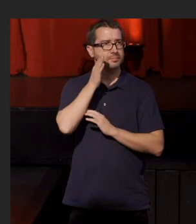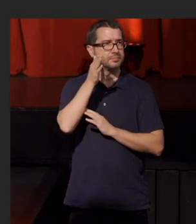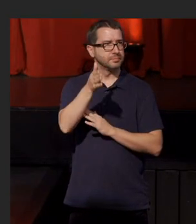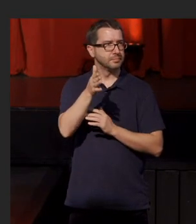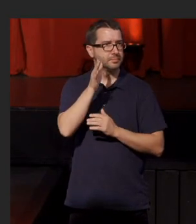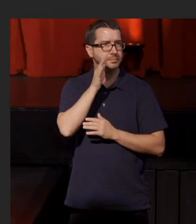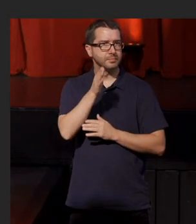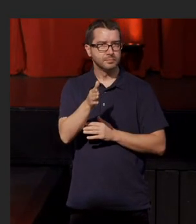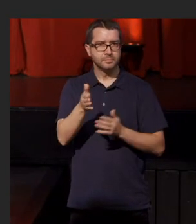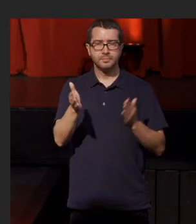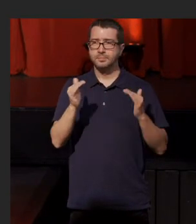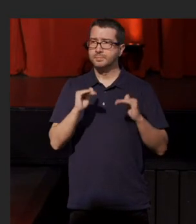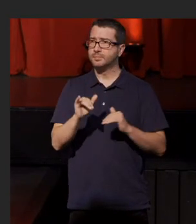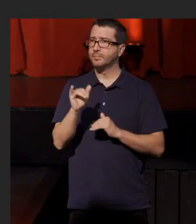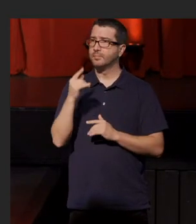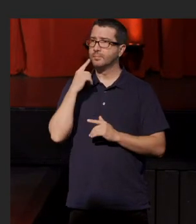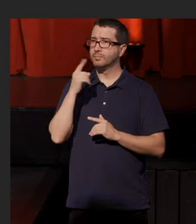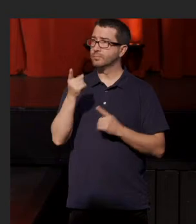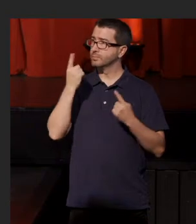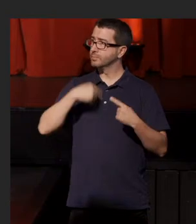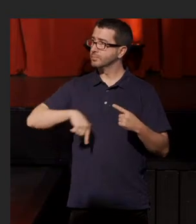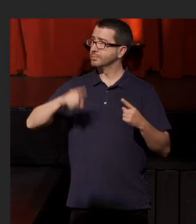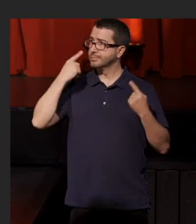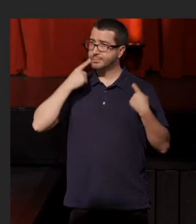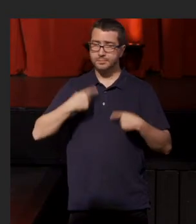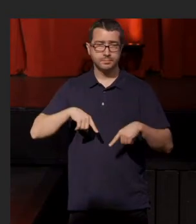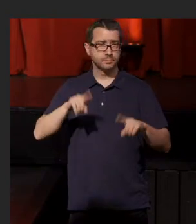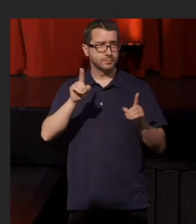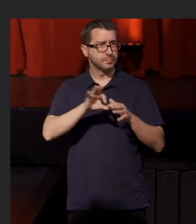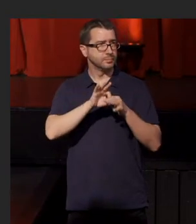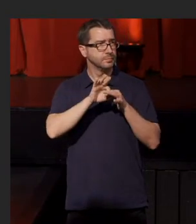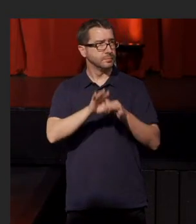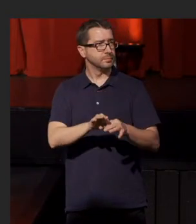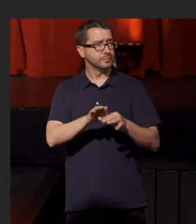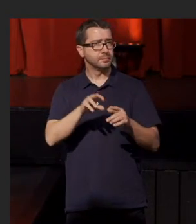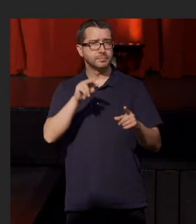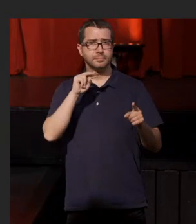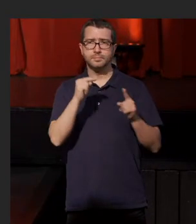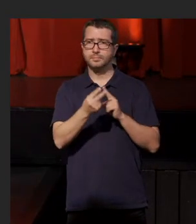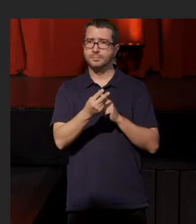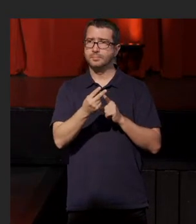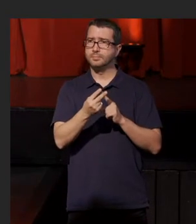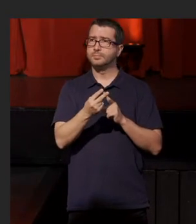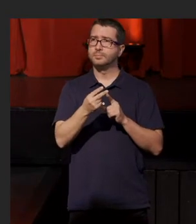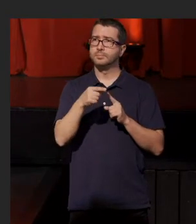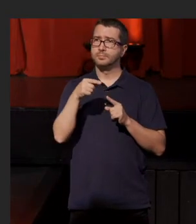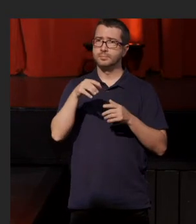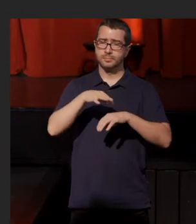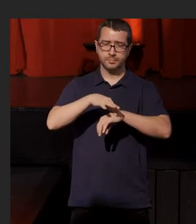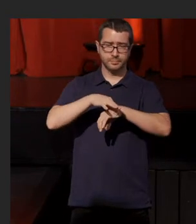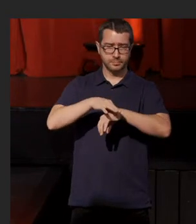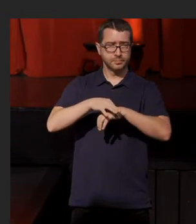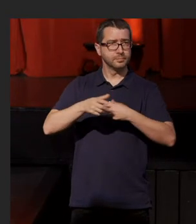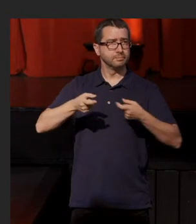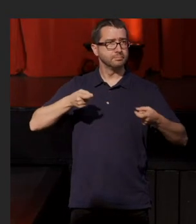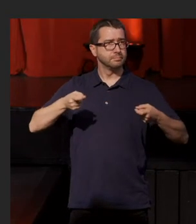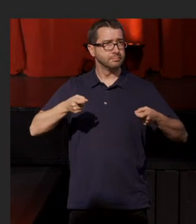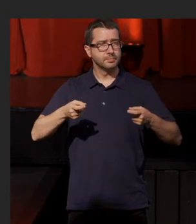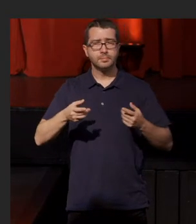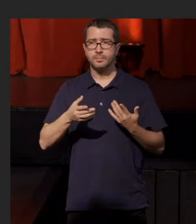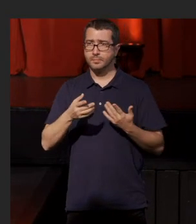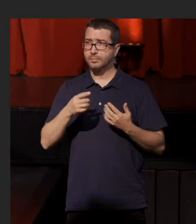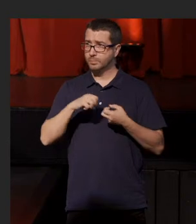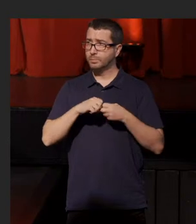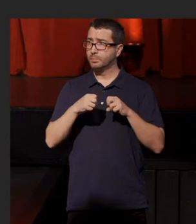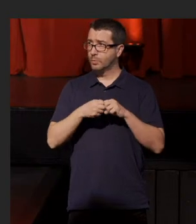to accomplishing what we need to accomplish, especially around thinking about our stewardship over this planet. We've got some big